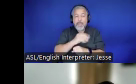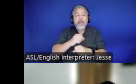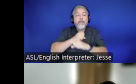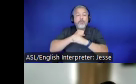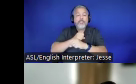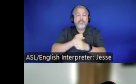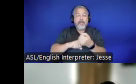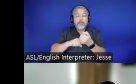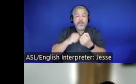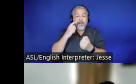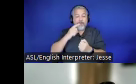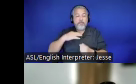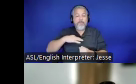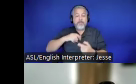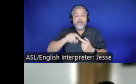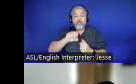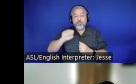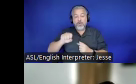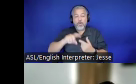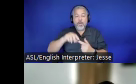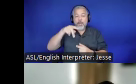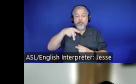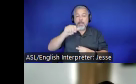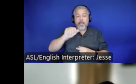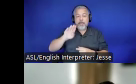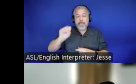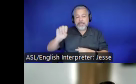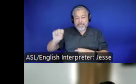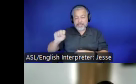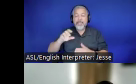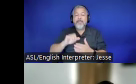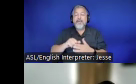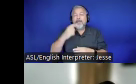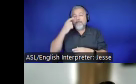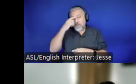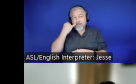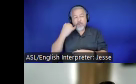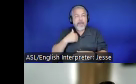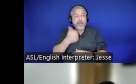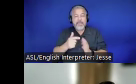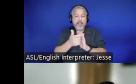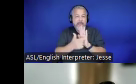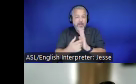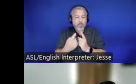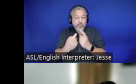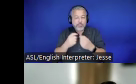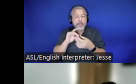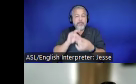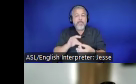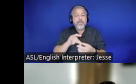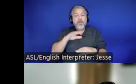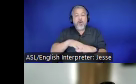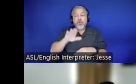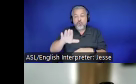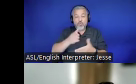for Beneficiaries of Social Security, or PABS. This is if you have any kind of legal questions based off of your